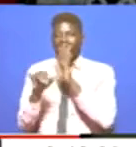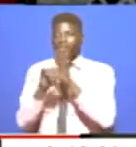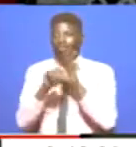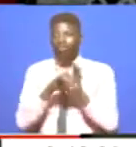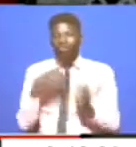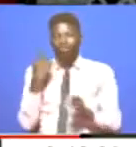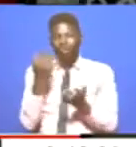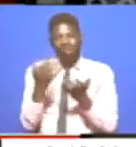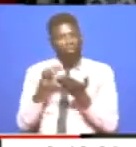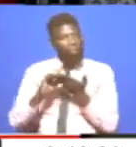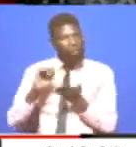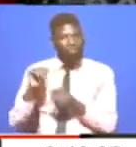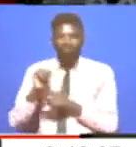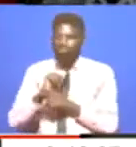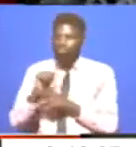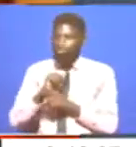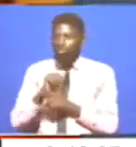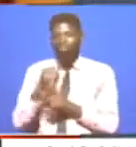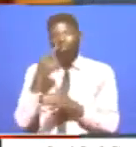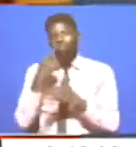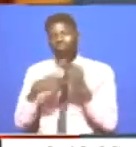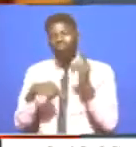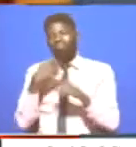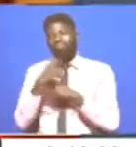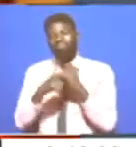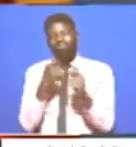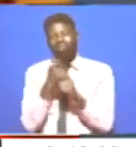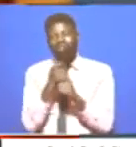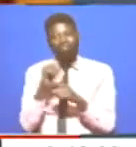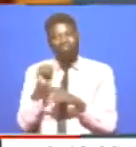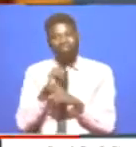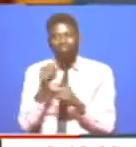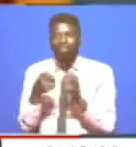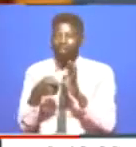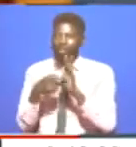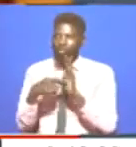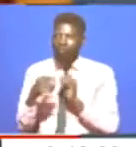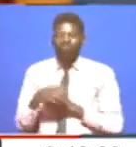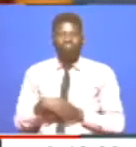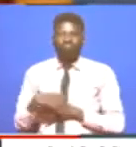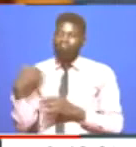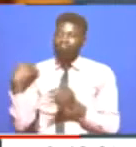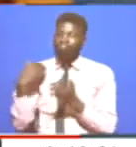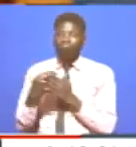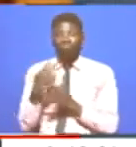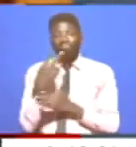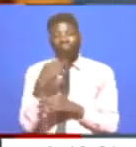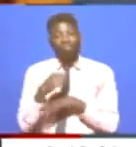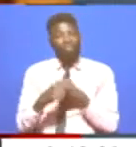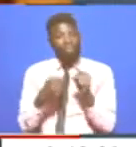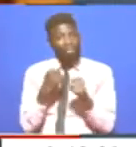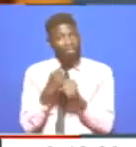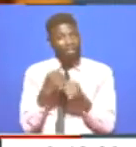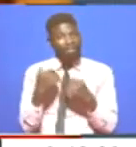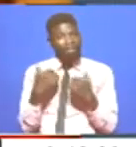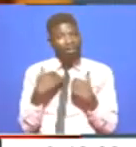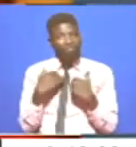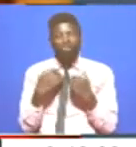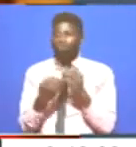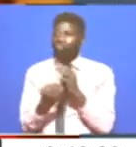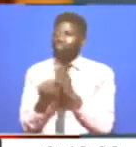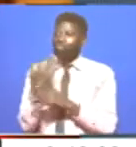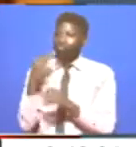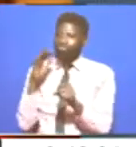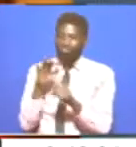more training, what kind of training is required. Over the last 2 years, there has been tremendous growth in the use